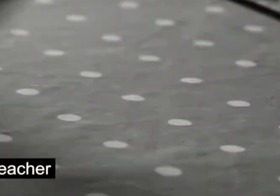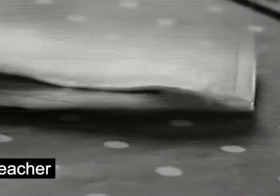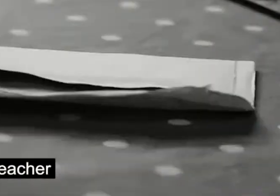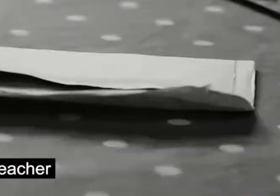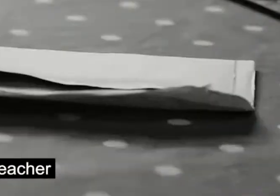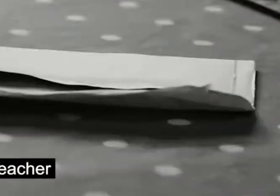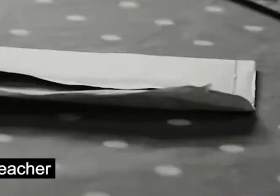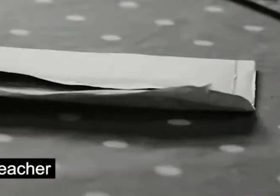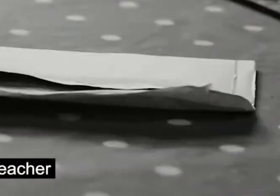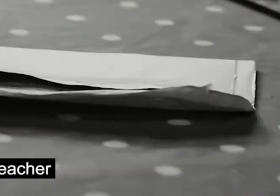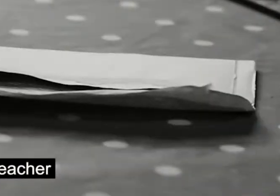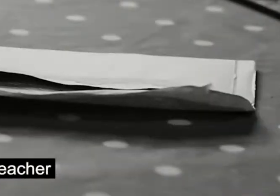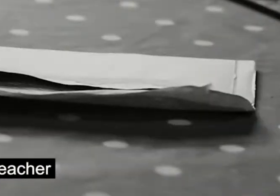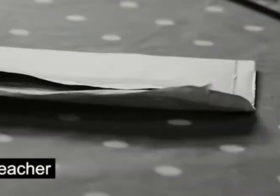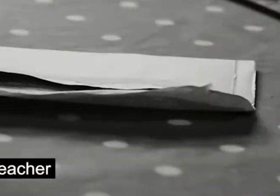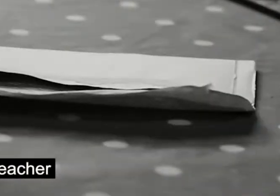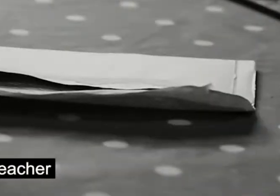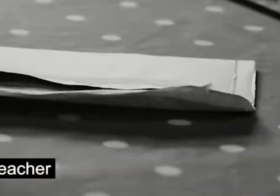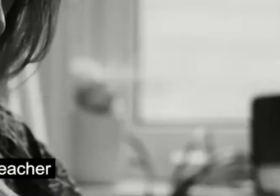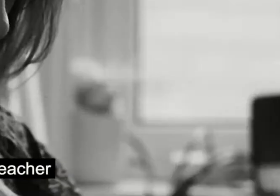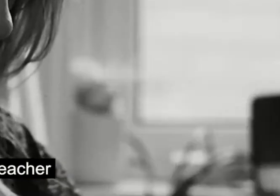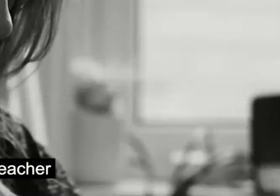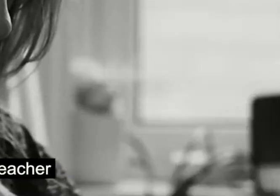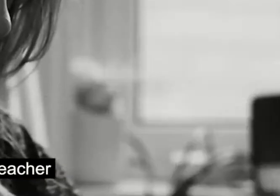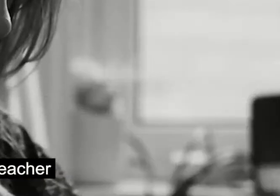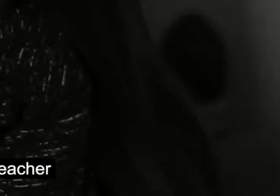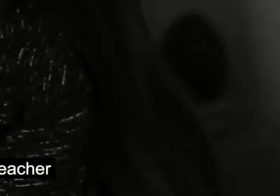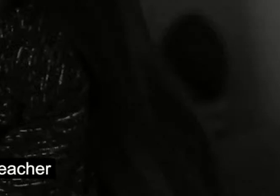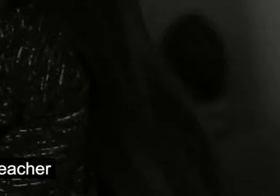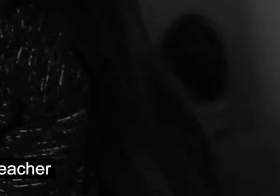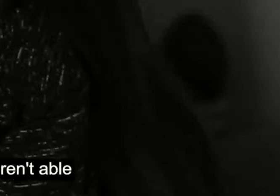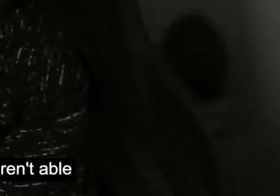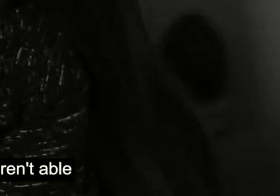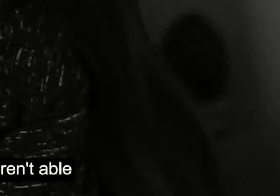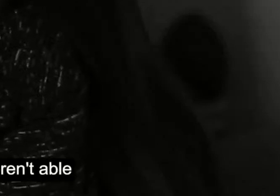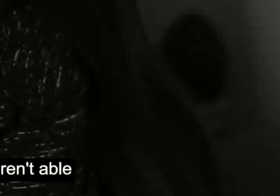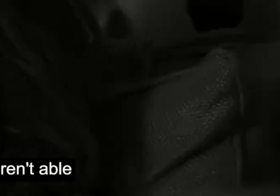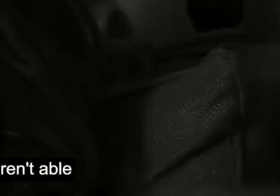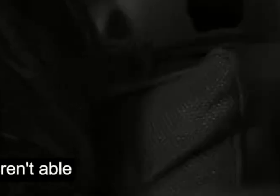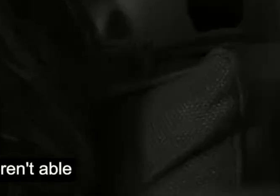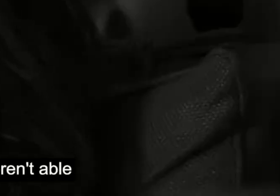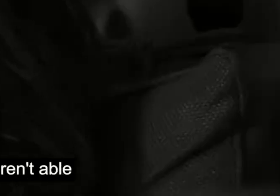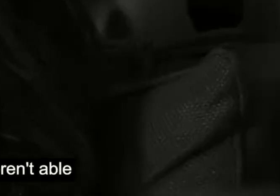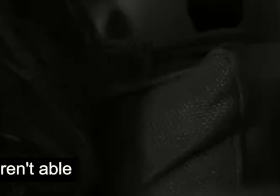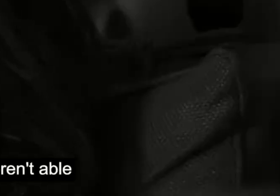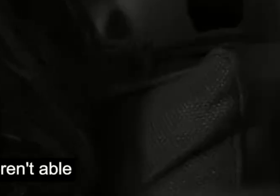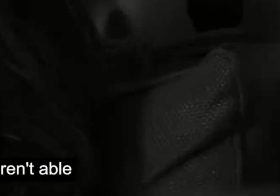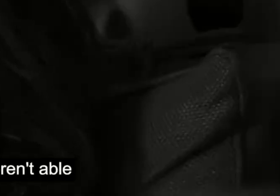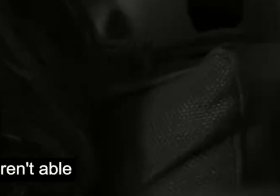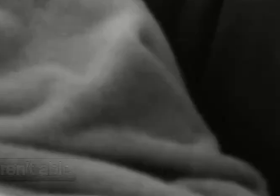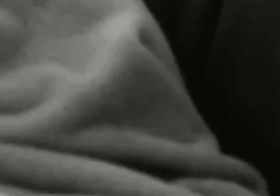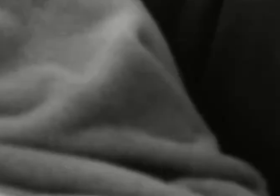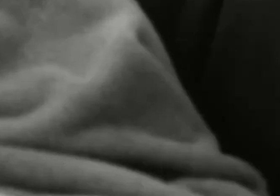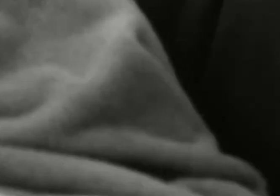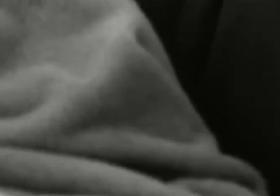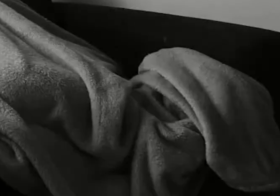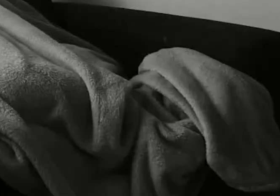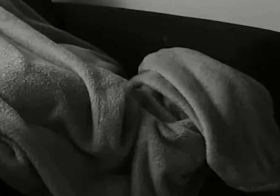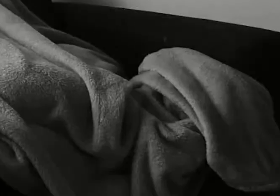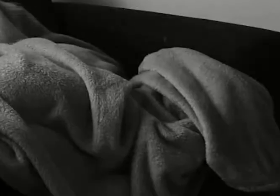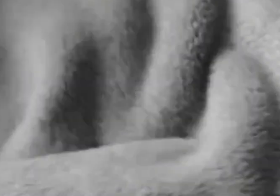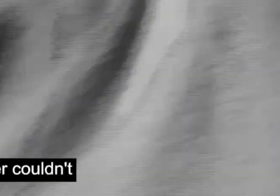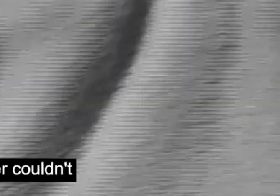her. I didn't understand. The teacher called Childline, but they weren't able to